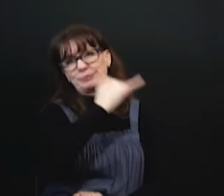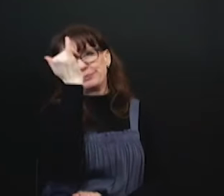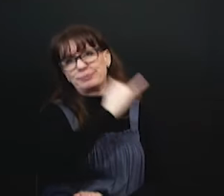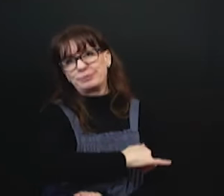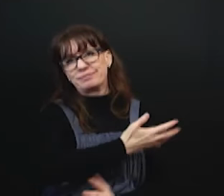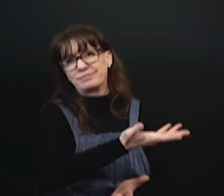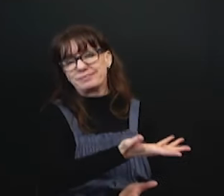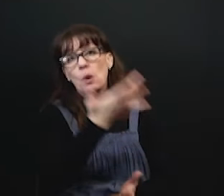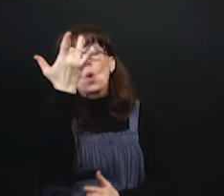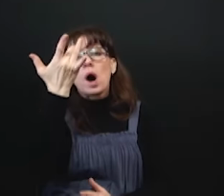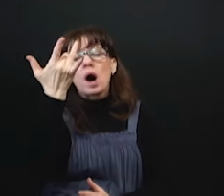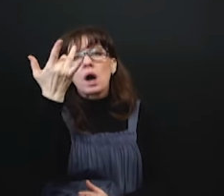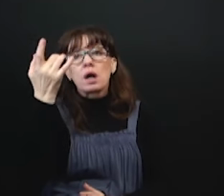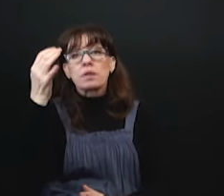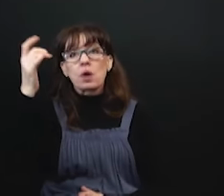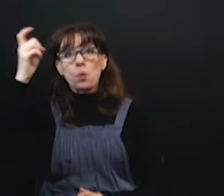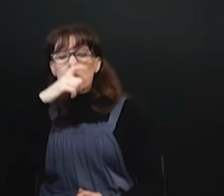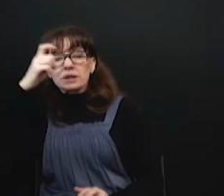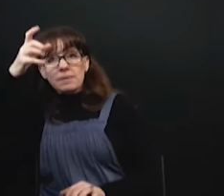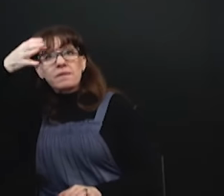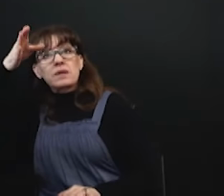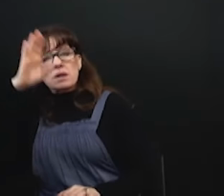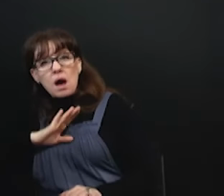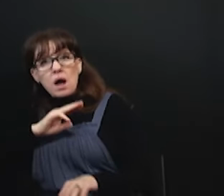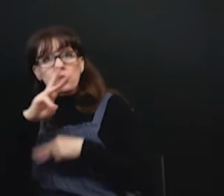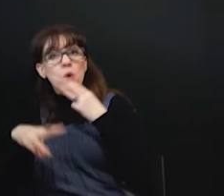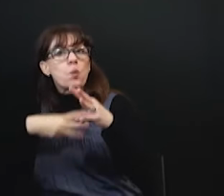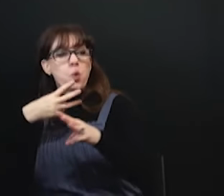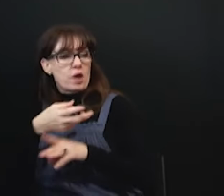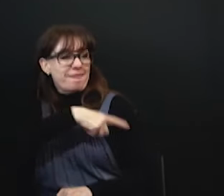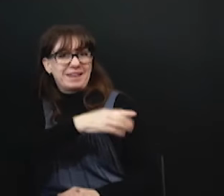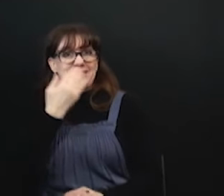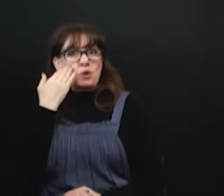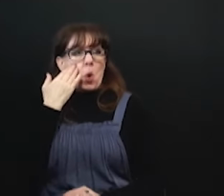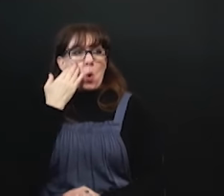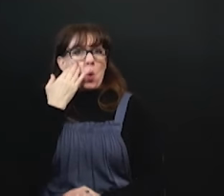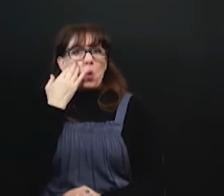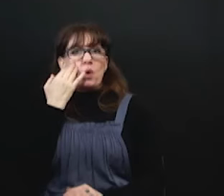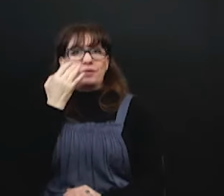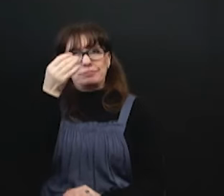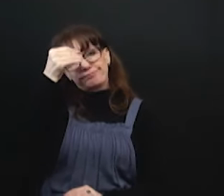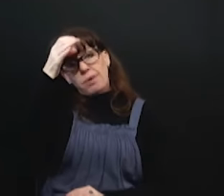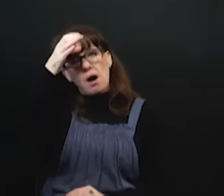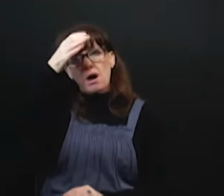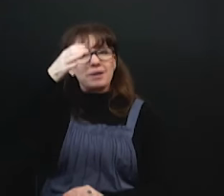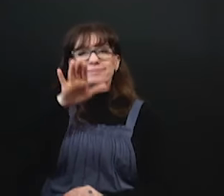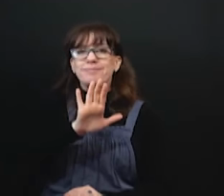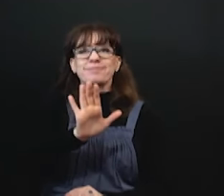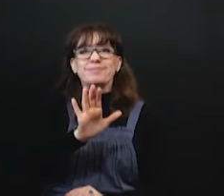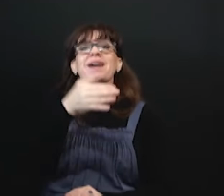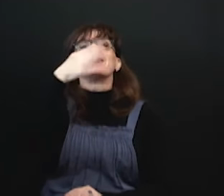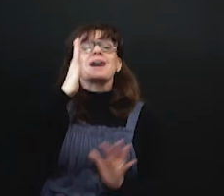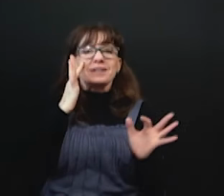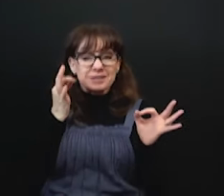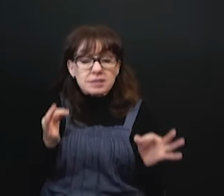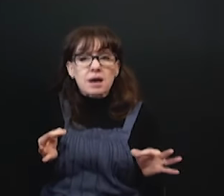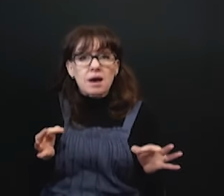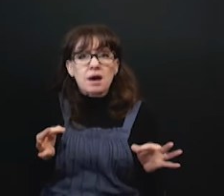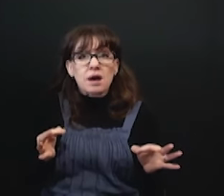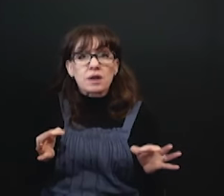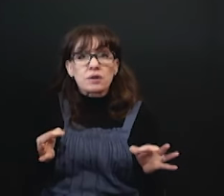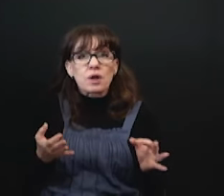For since in the wisdom of God, the world did not know God through wisdom, God decided